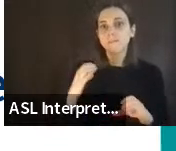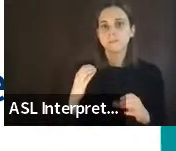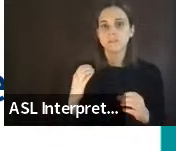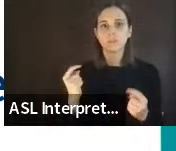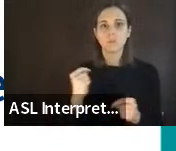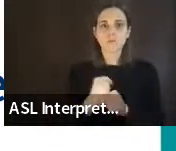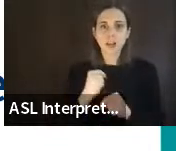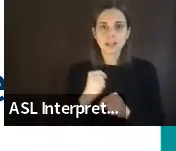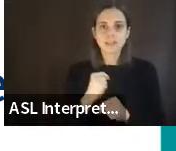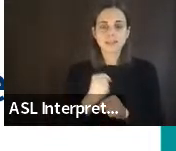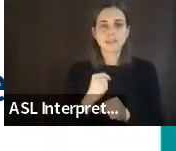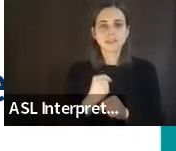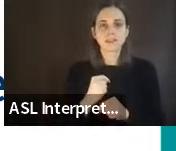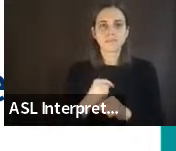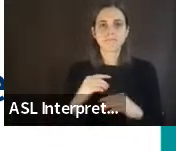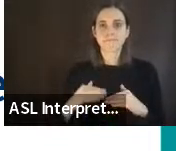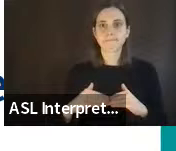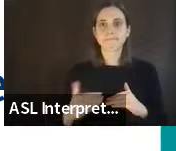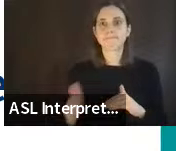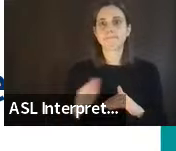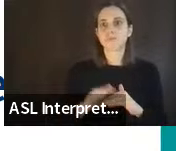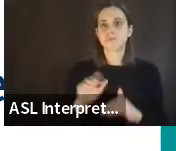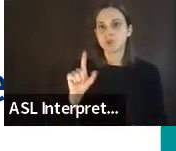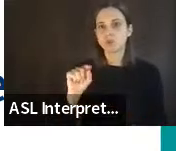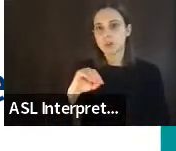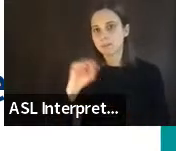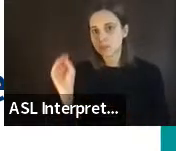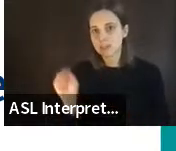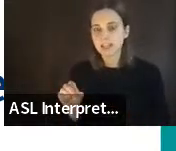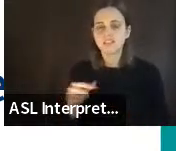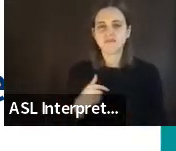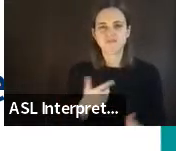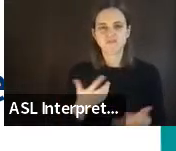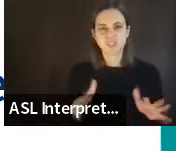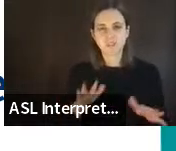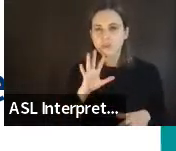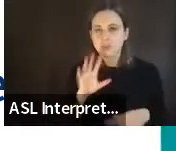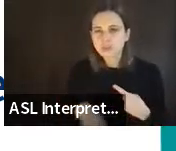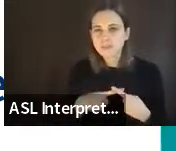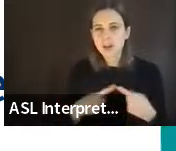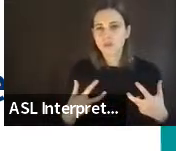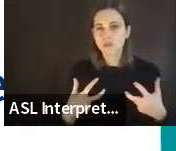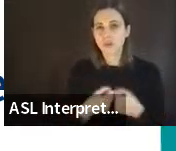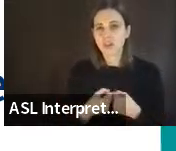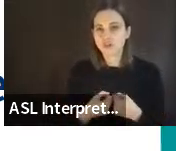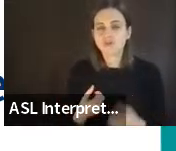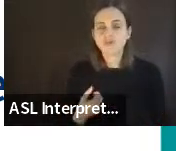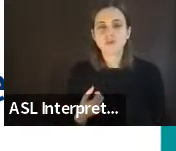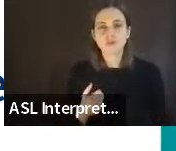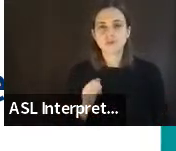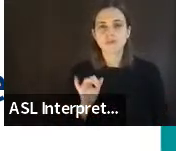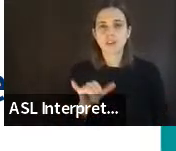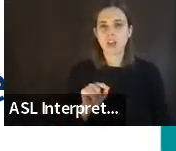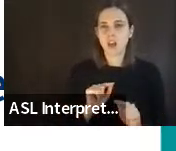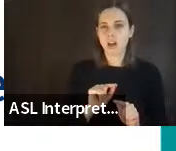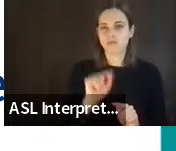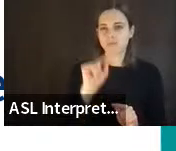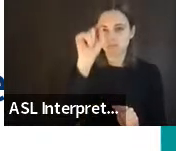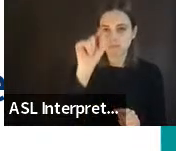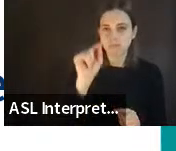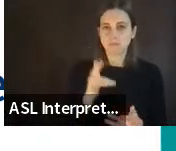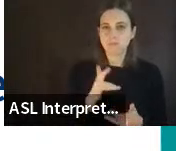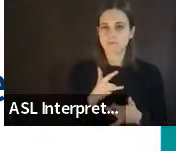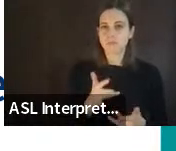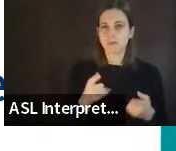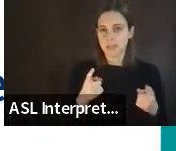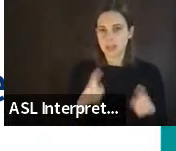ramp, so important for us to understand. We got the crashes I went through earlier that are kind of showing you where their substandard merge, diverge, and